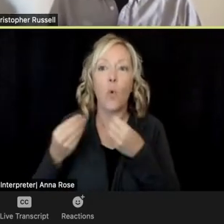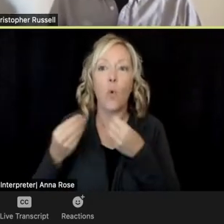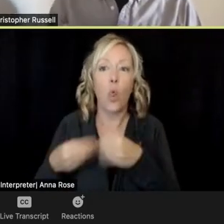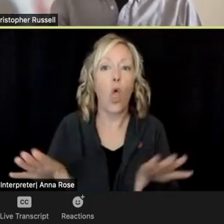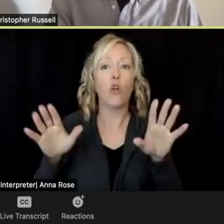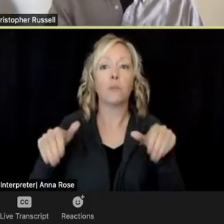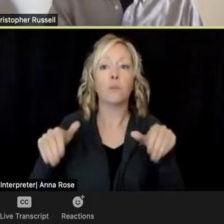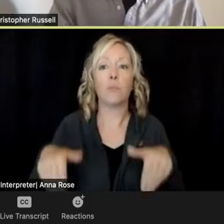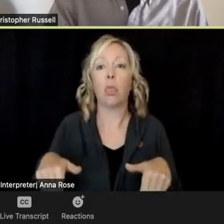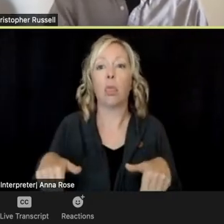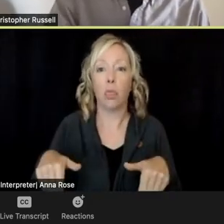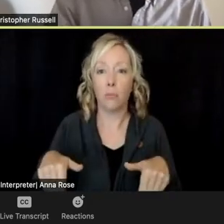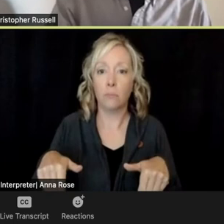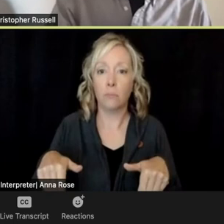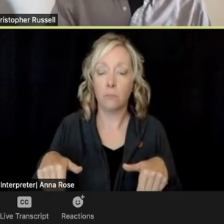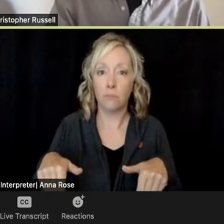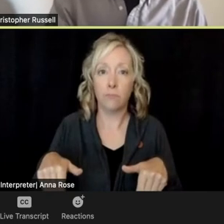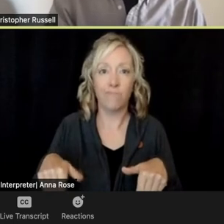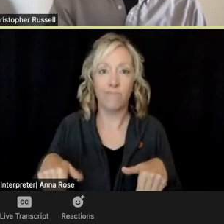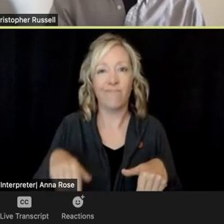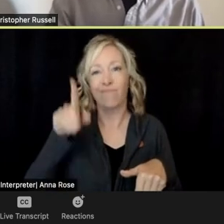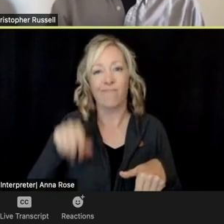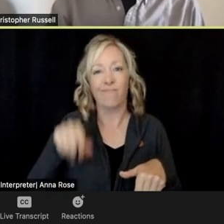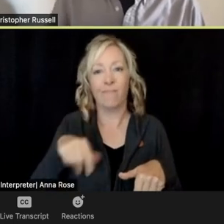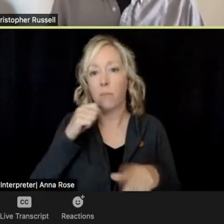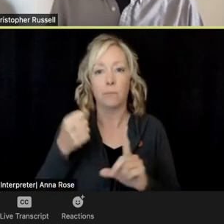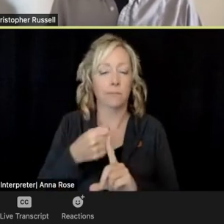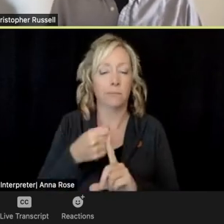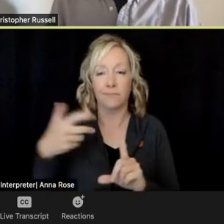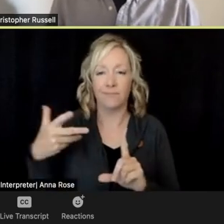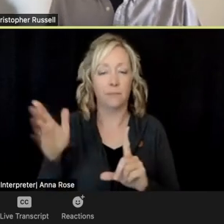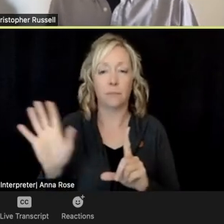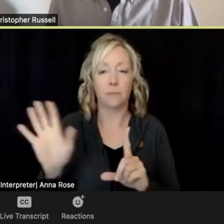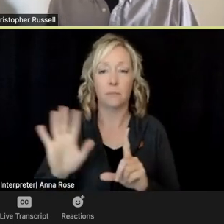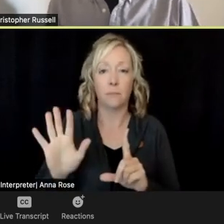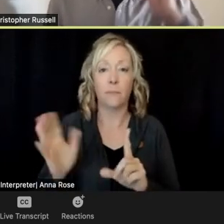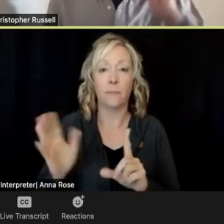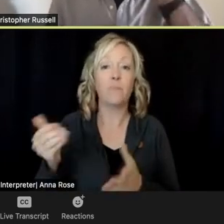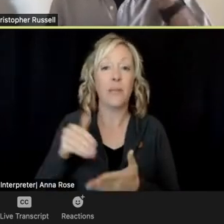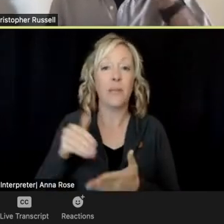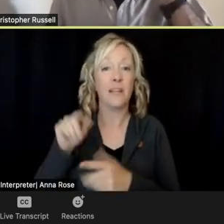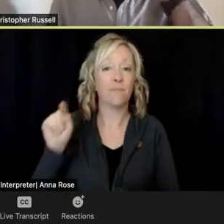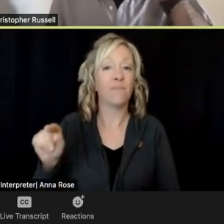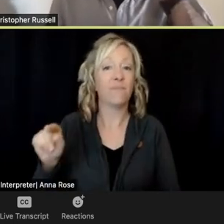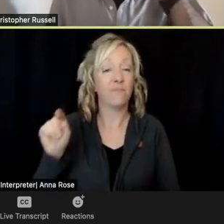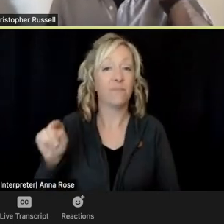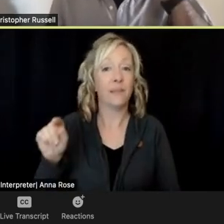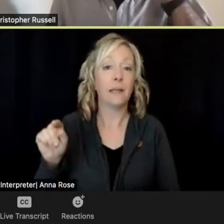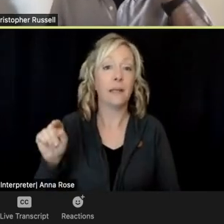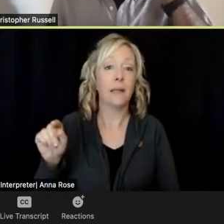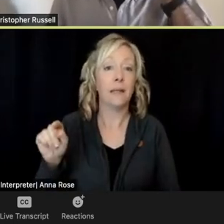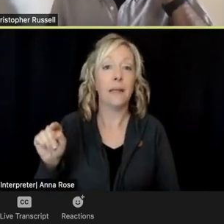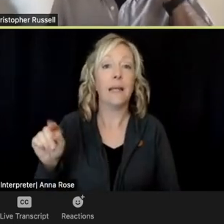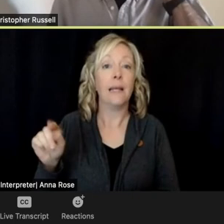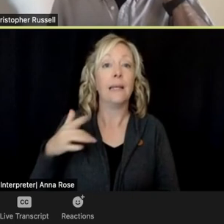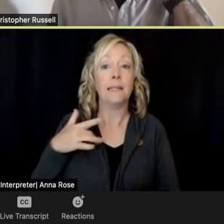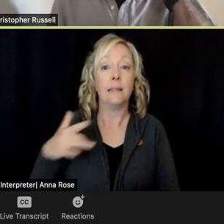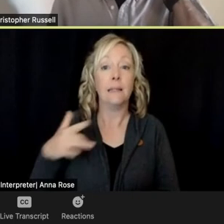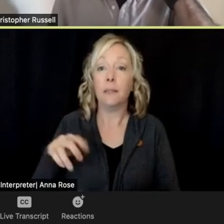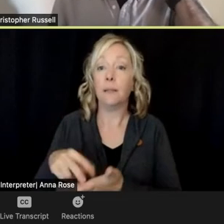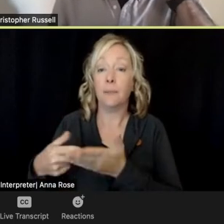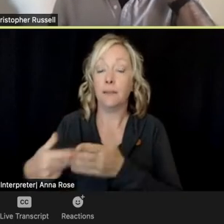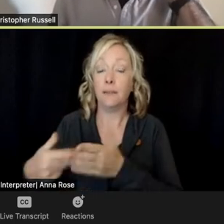Okay, and we don't have to go on and on about this, but learned helplessness is categorized by stopping trying